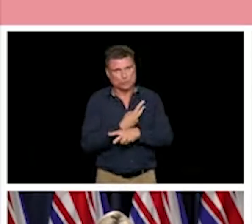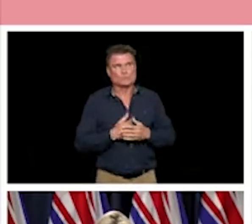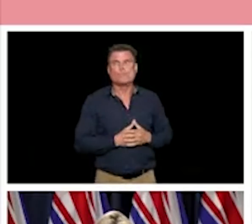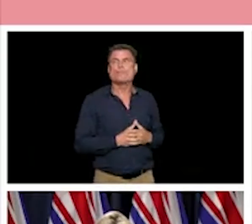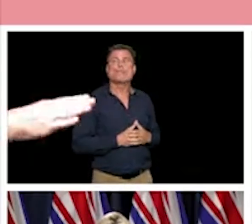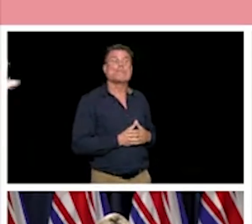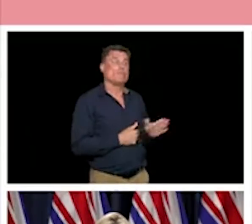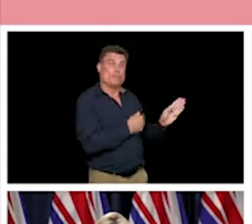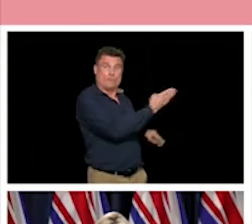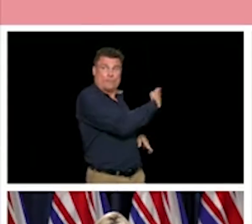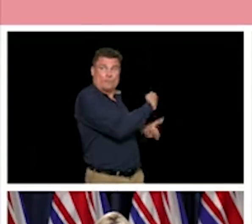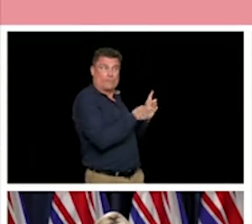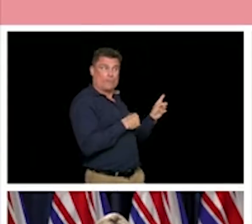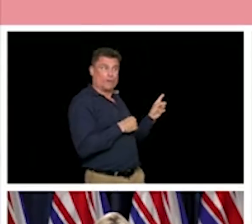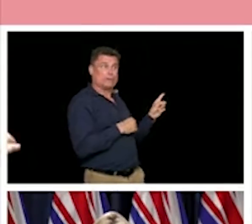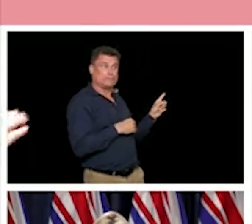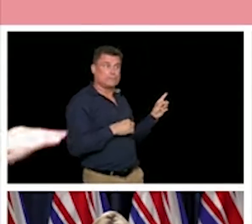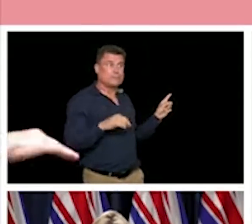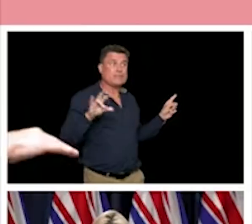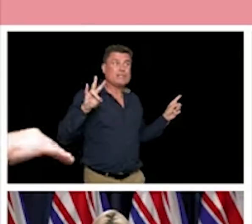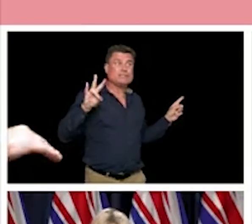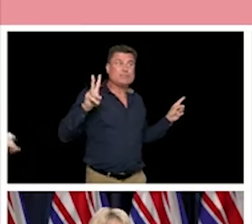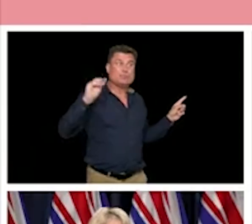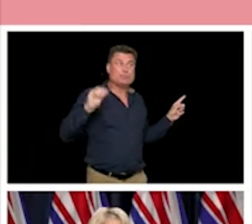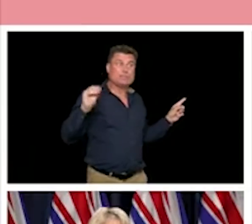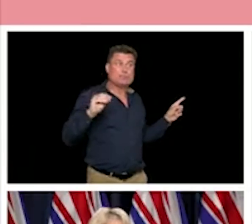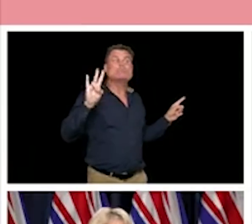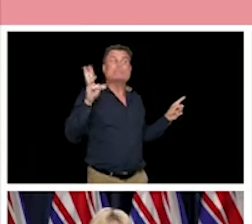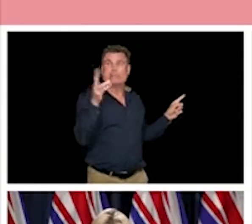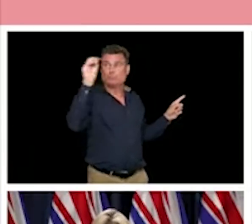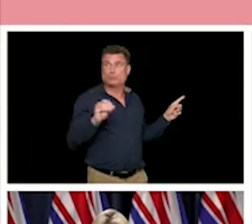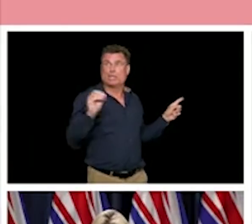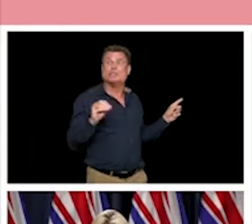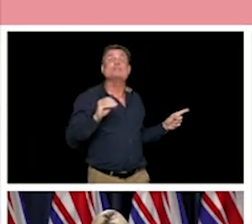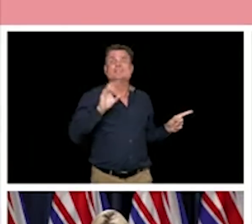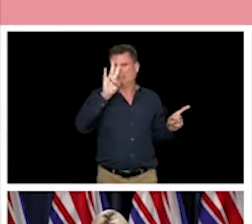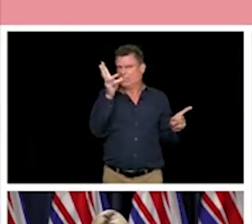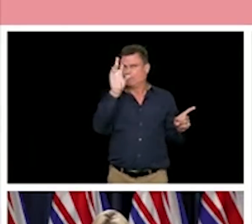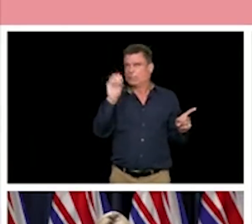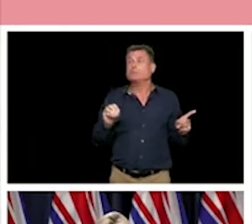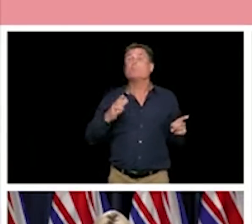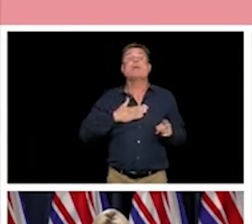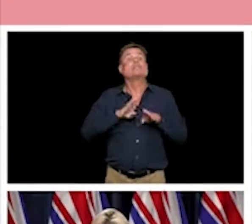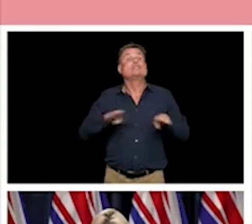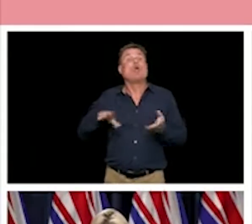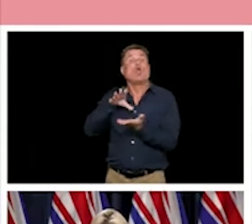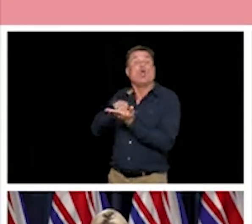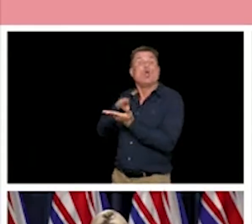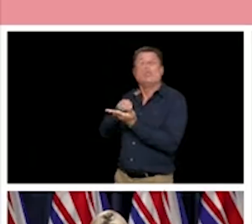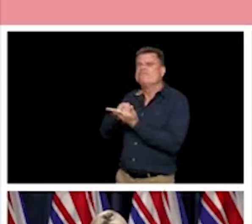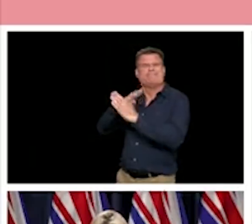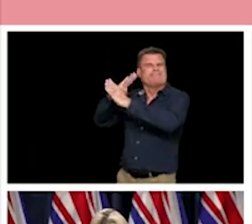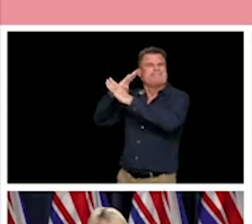Though across the board, 76% again had children's learning was impaired during the pandemic. 78%